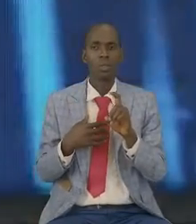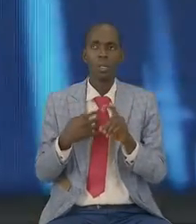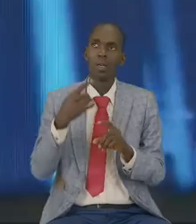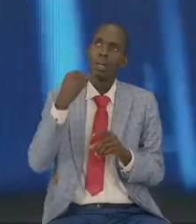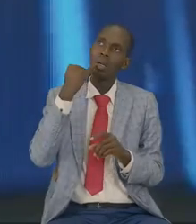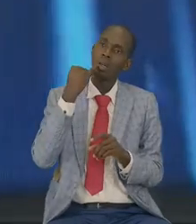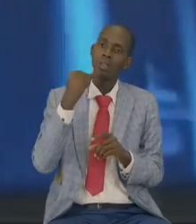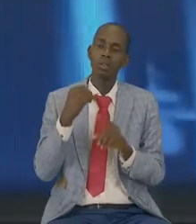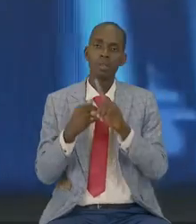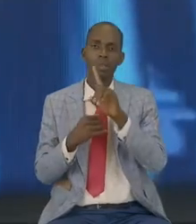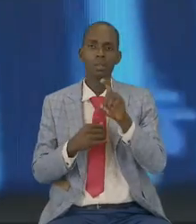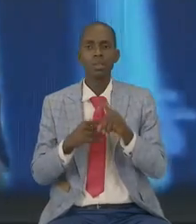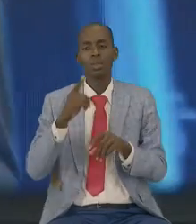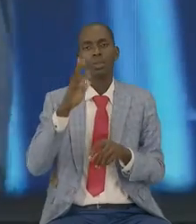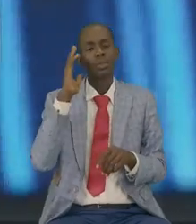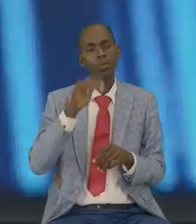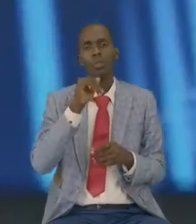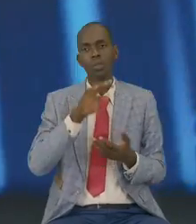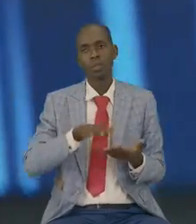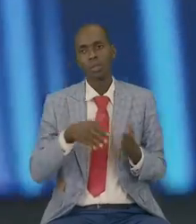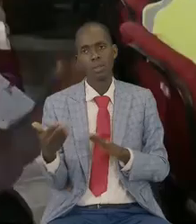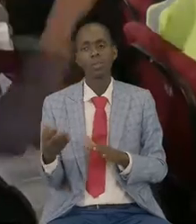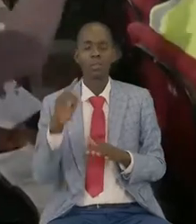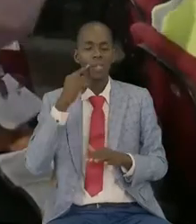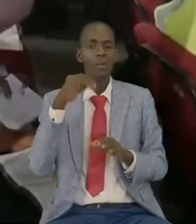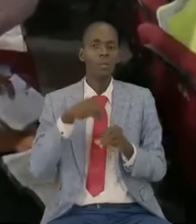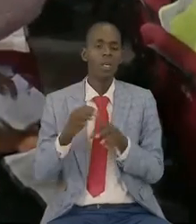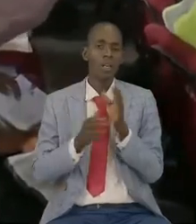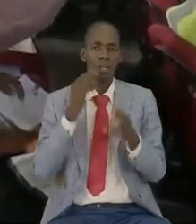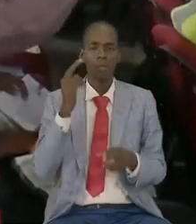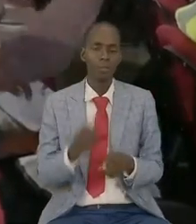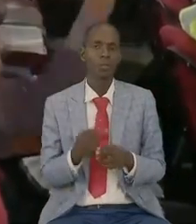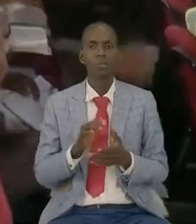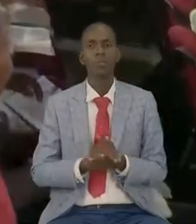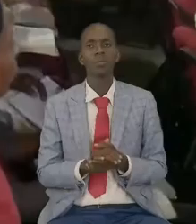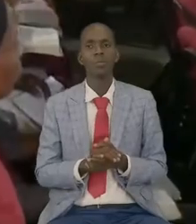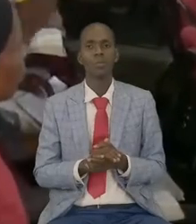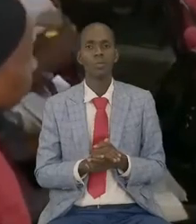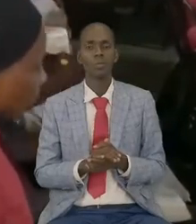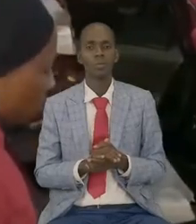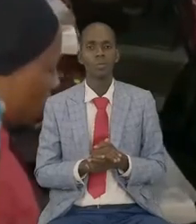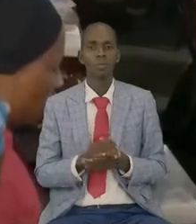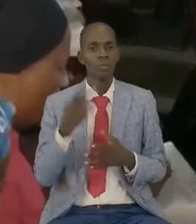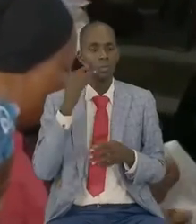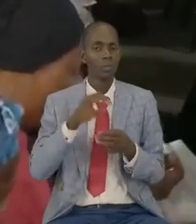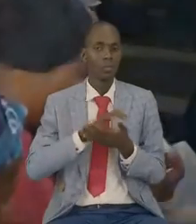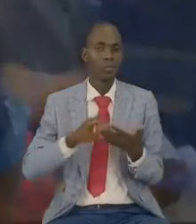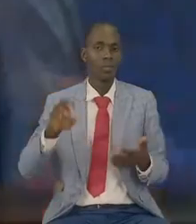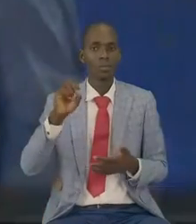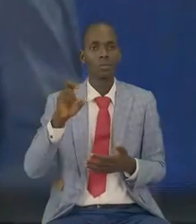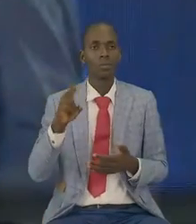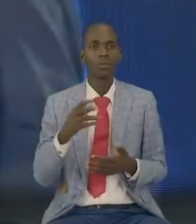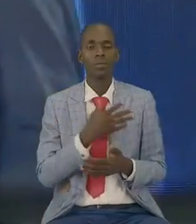regretting? You will not die bitter. Look at verse 12. In verse 12,